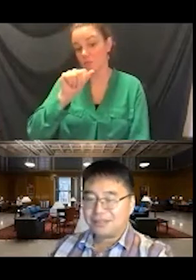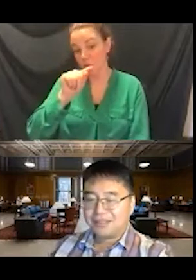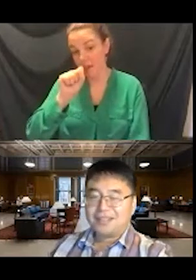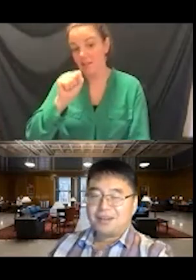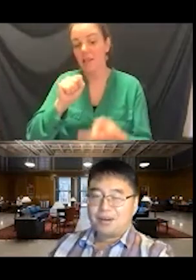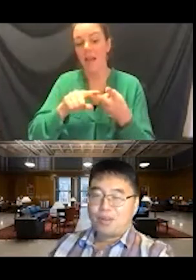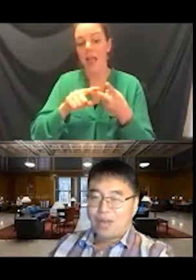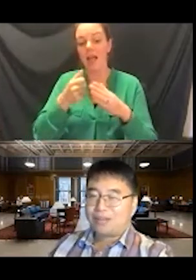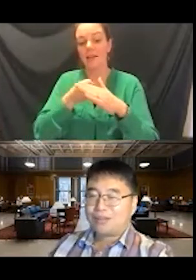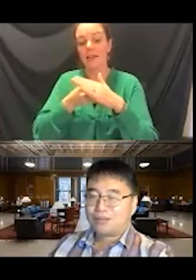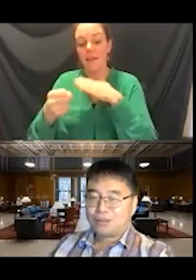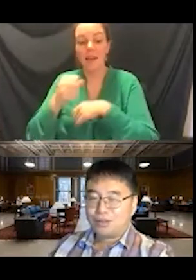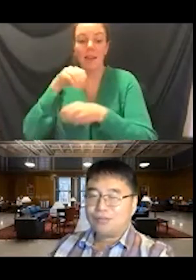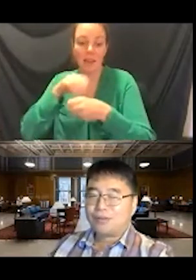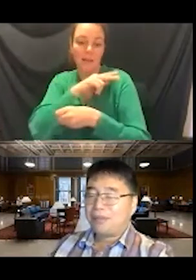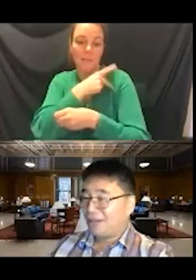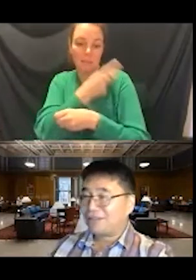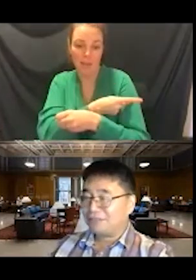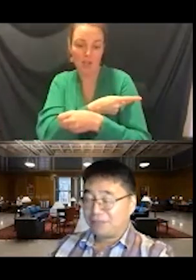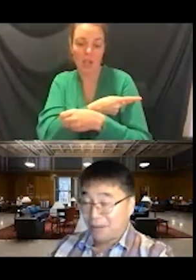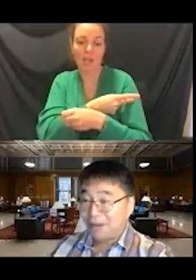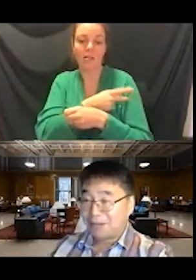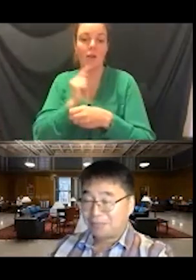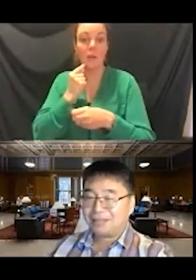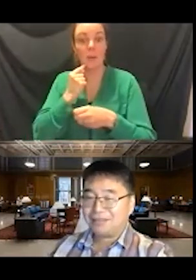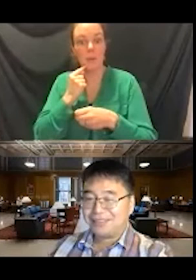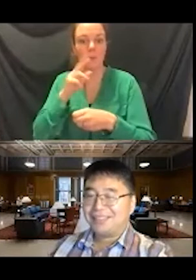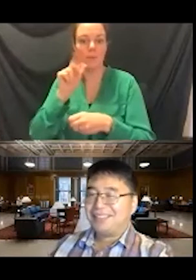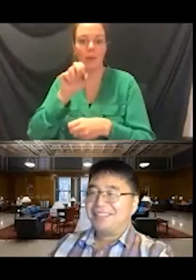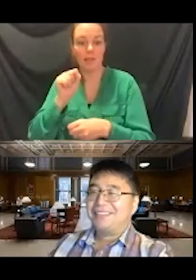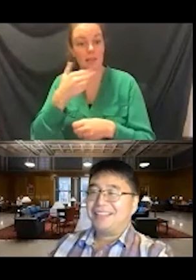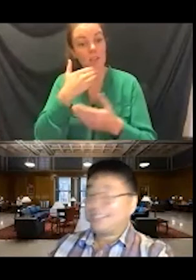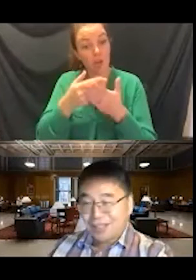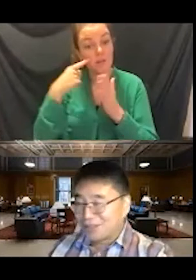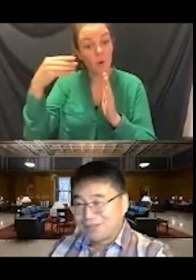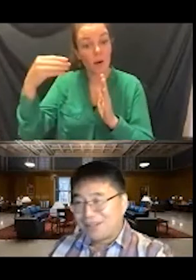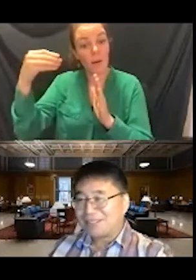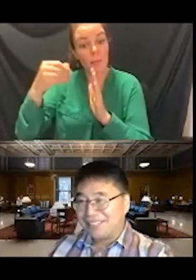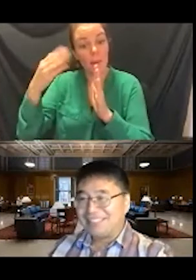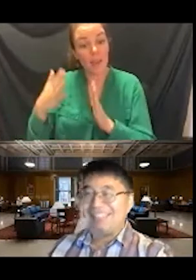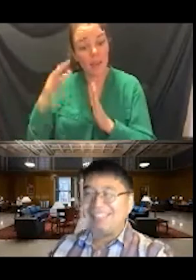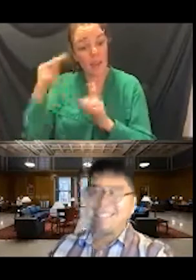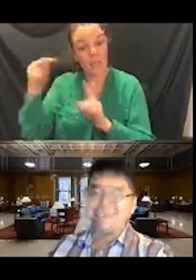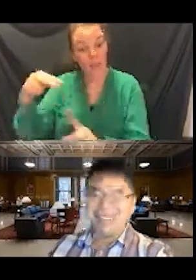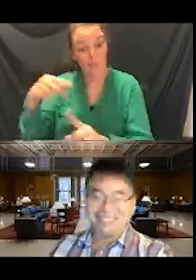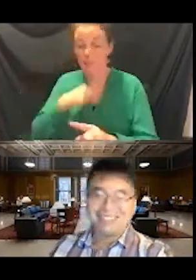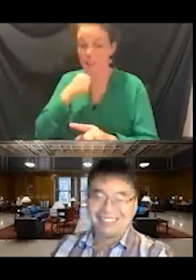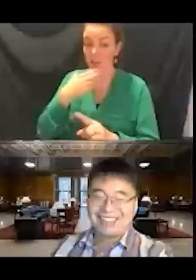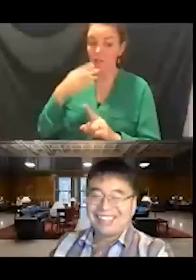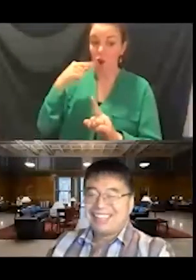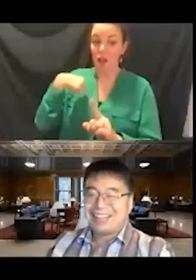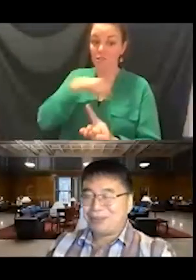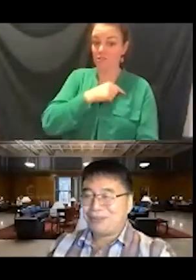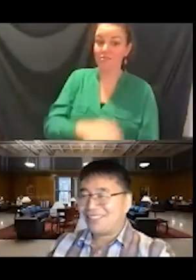rates, that's good for the patient, for the payer perspective. That's not good for us, right? Patients are